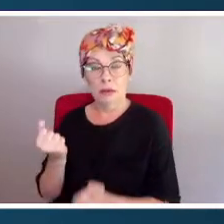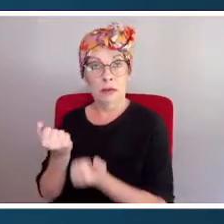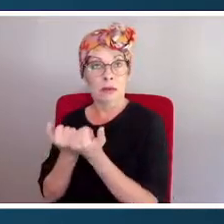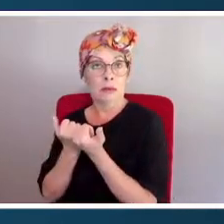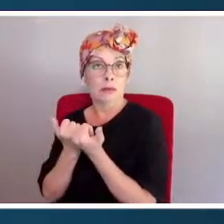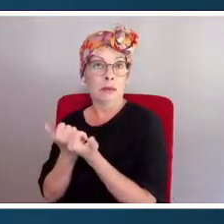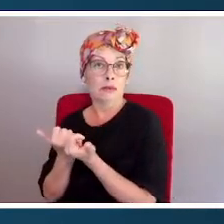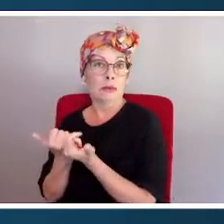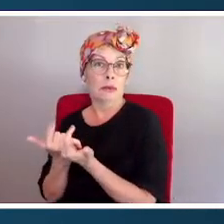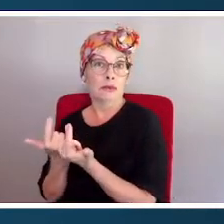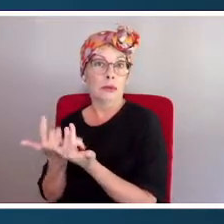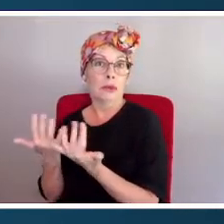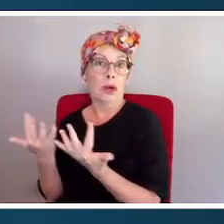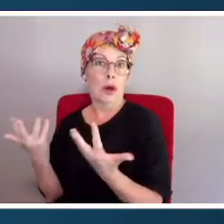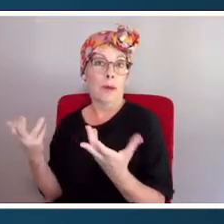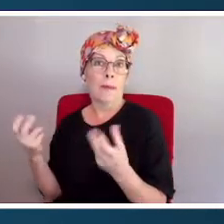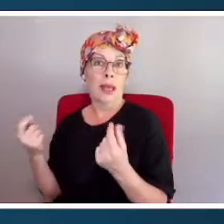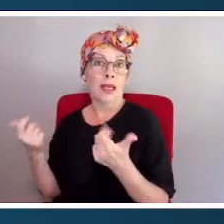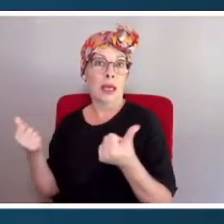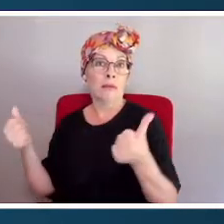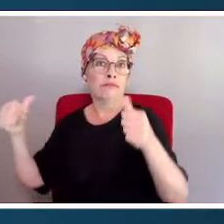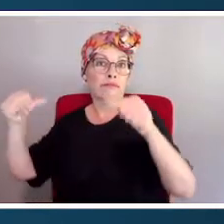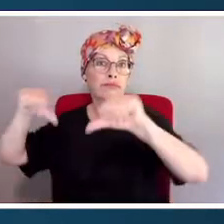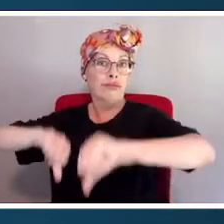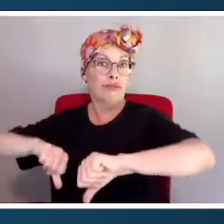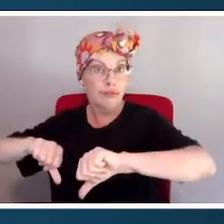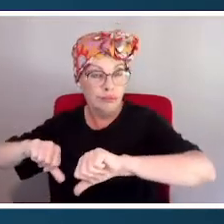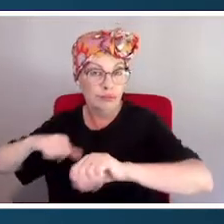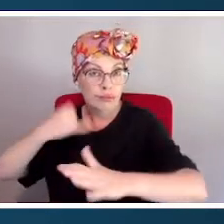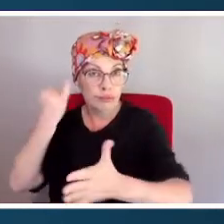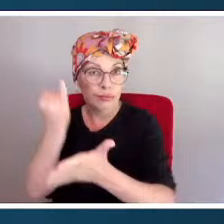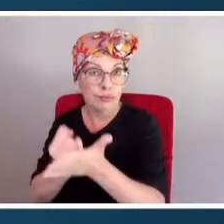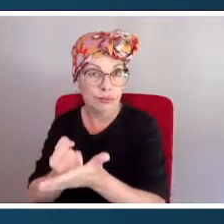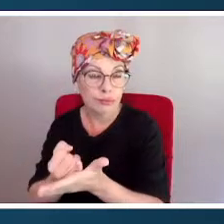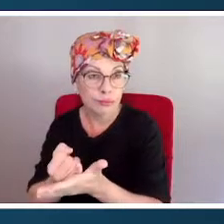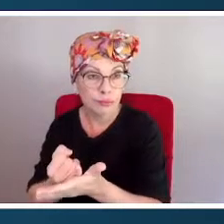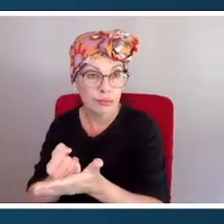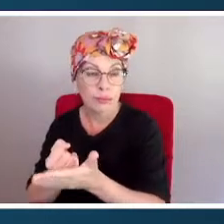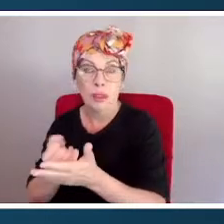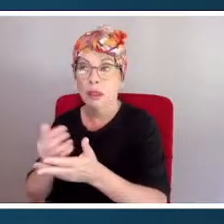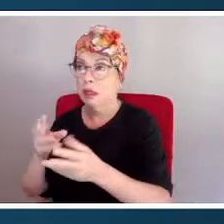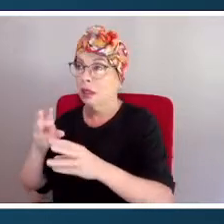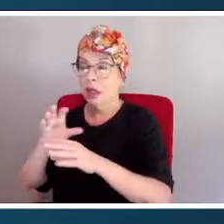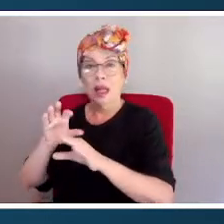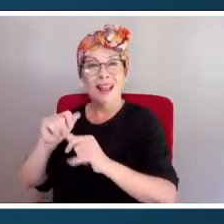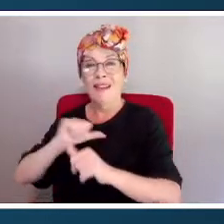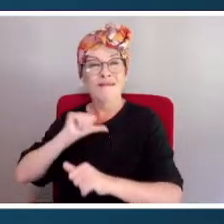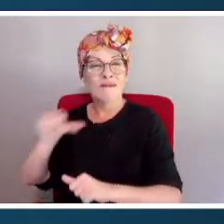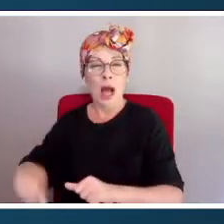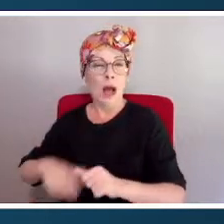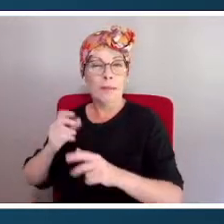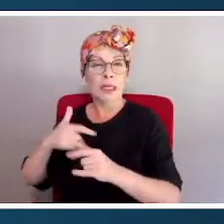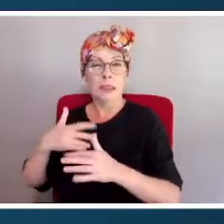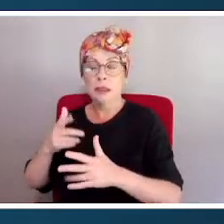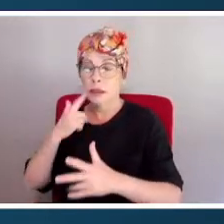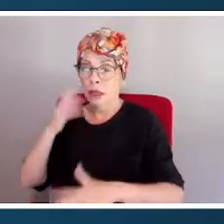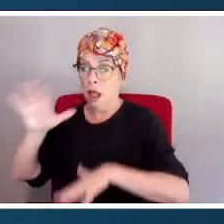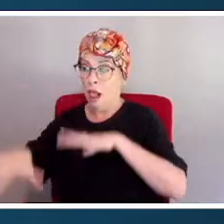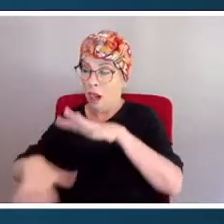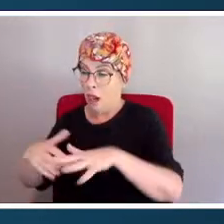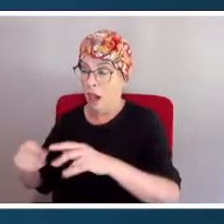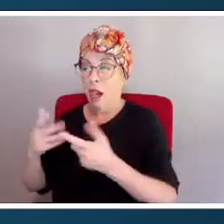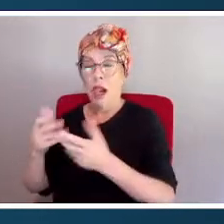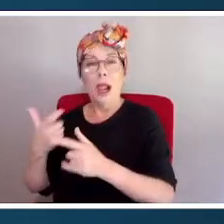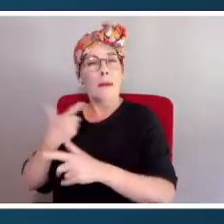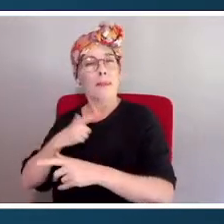salinization, resulting from saltwater intrusion and rising sea levels. If